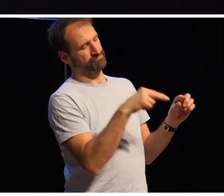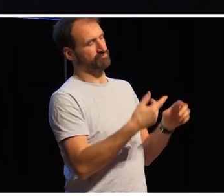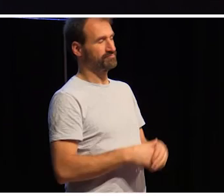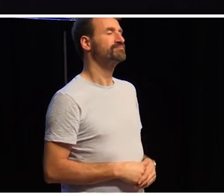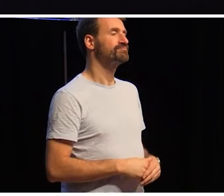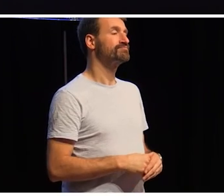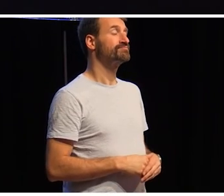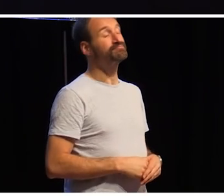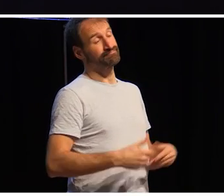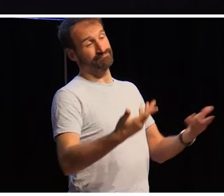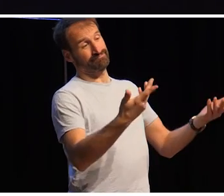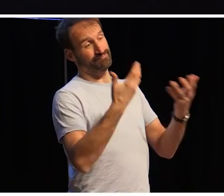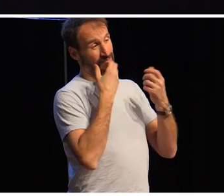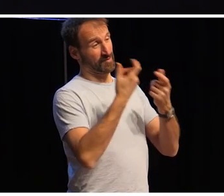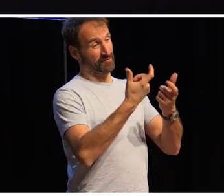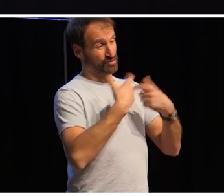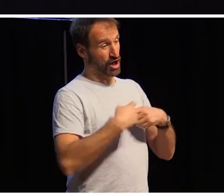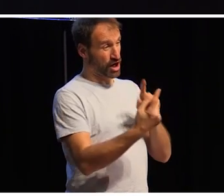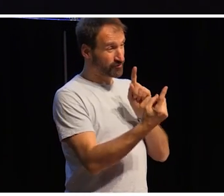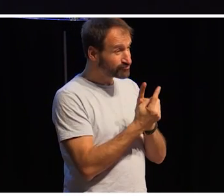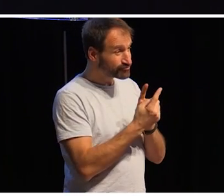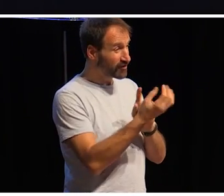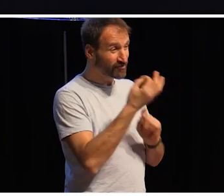Find me during or after the conference for any